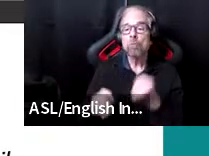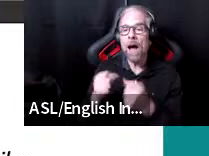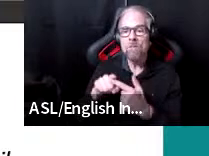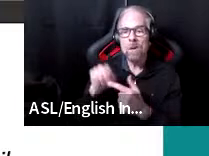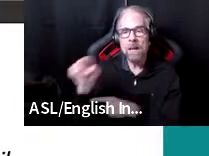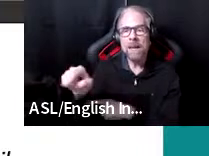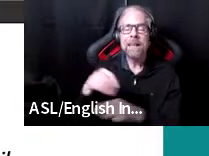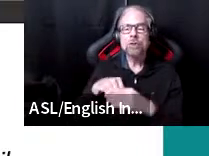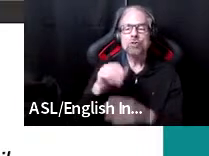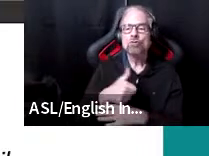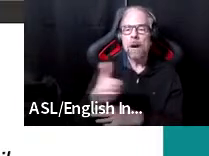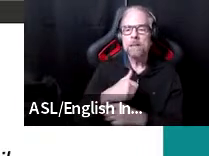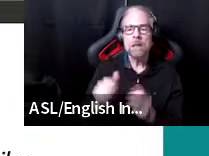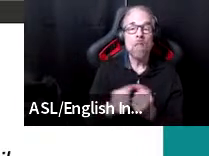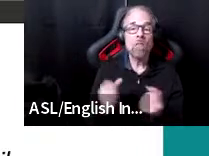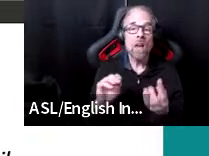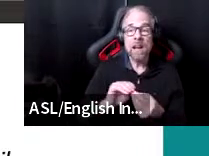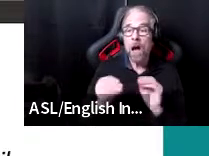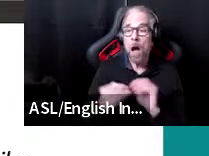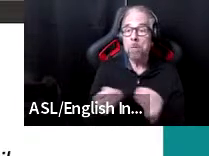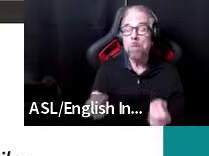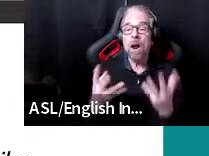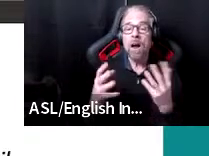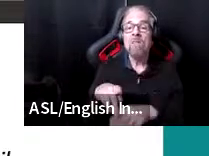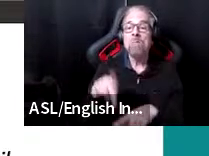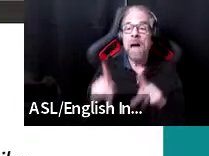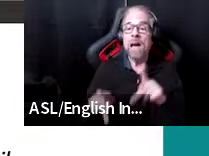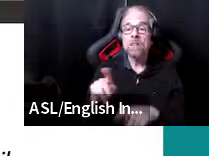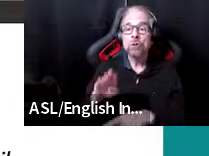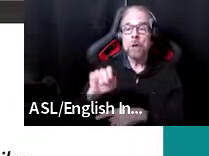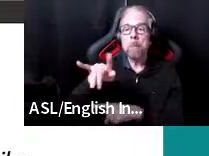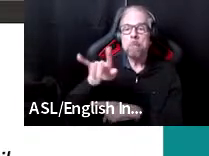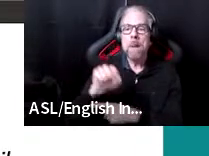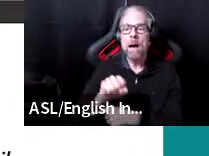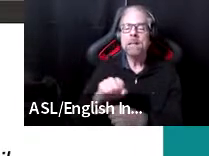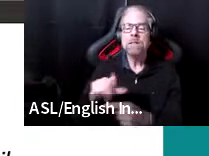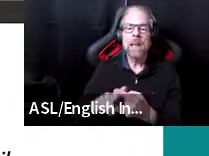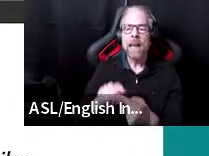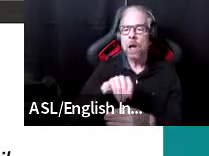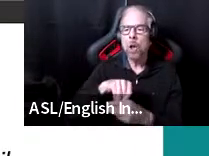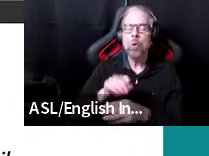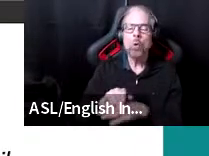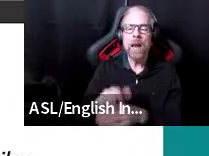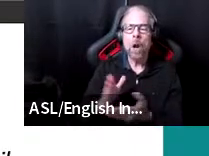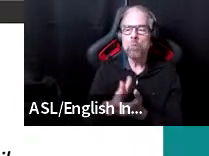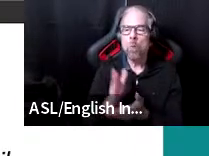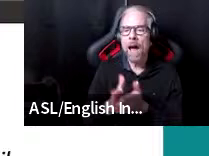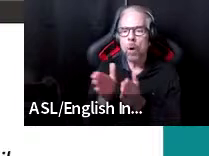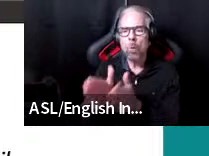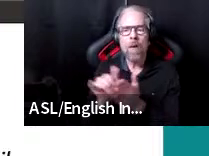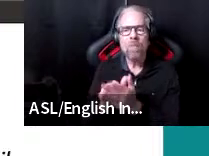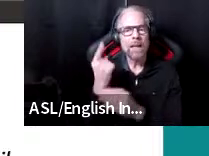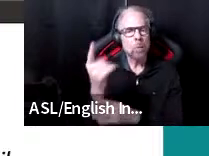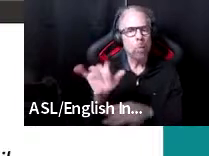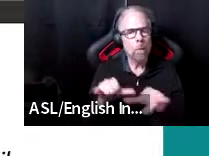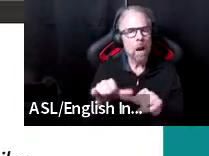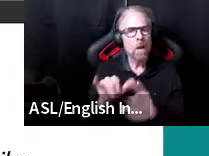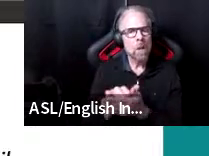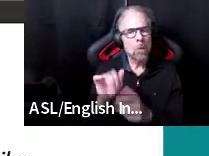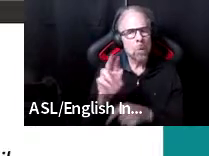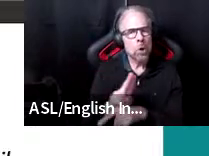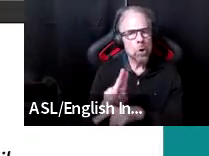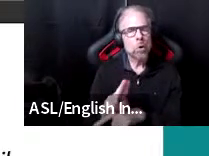transit. So the number of passenger miles occurring within transit inclusive right-of-way is just one metric that we've used to kind of calculate transit